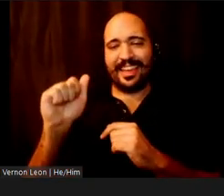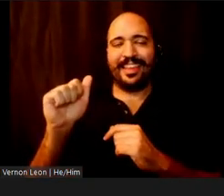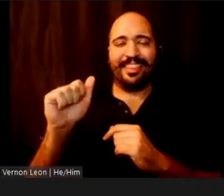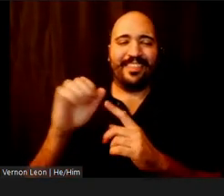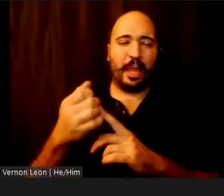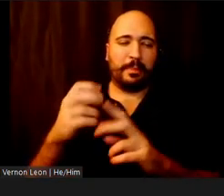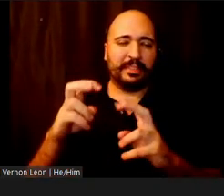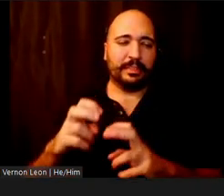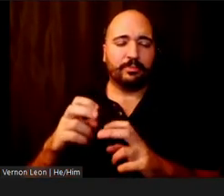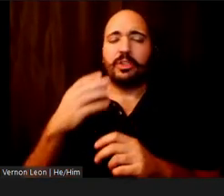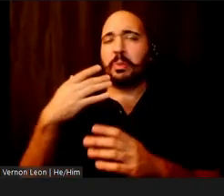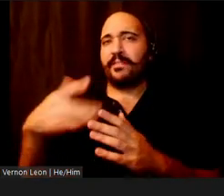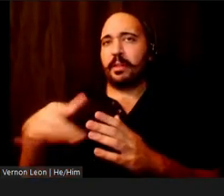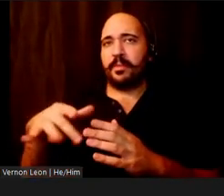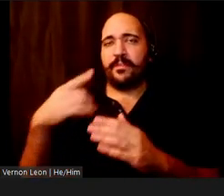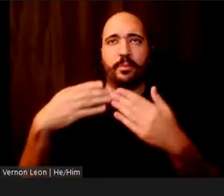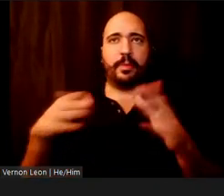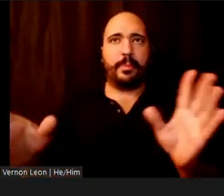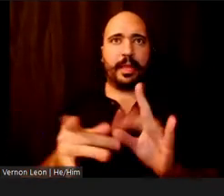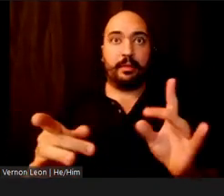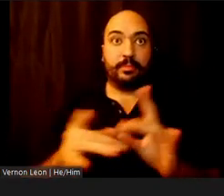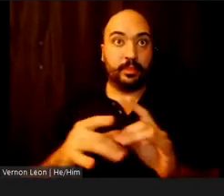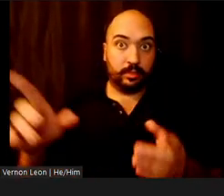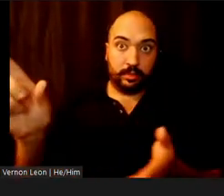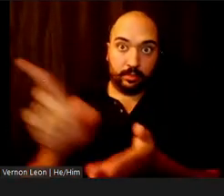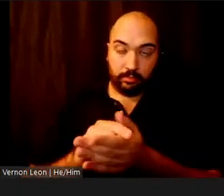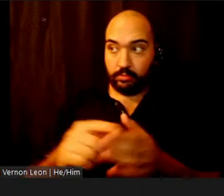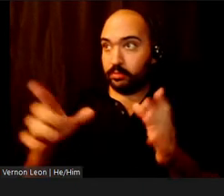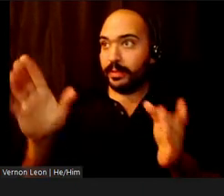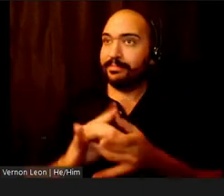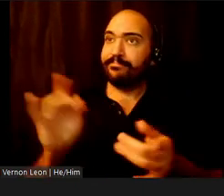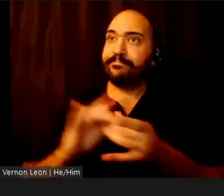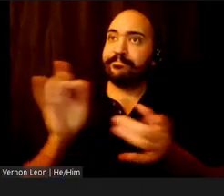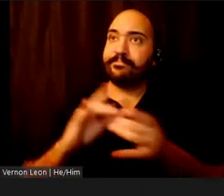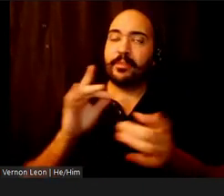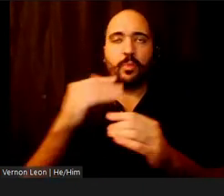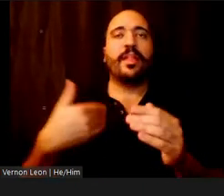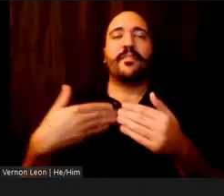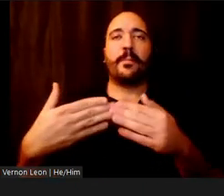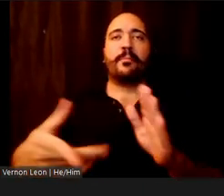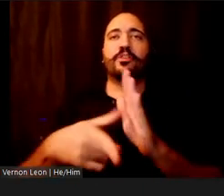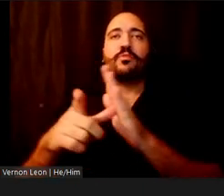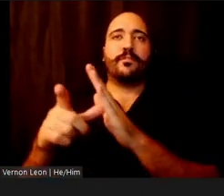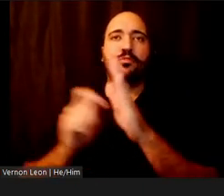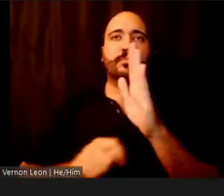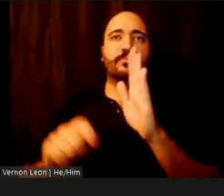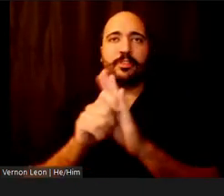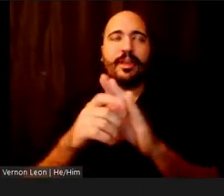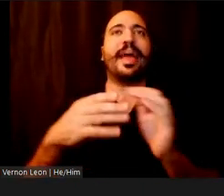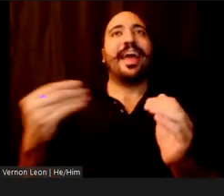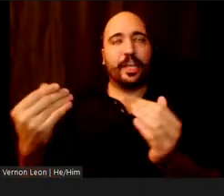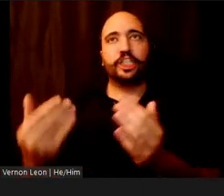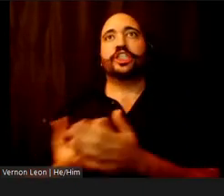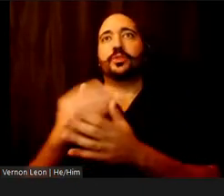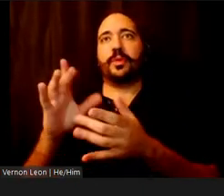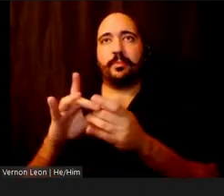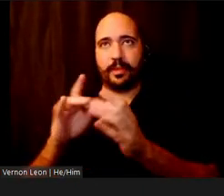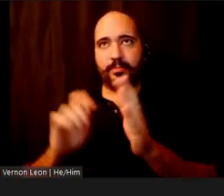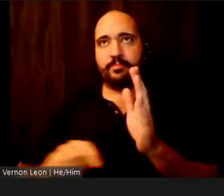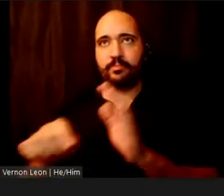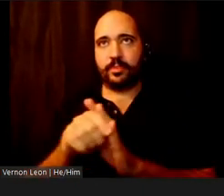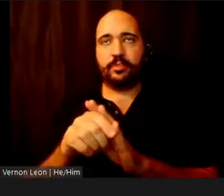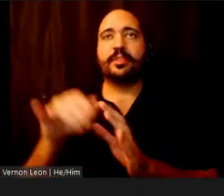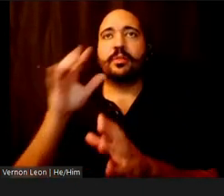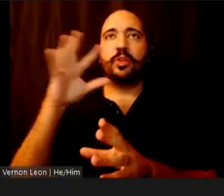Once the document is made available for public comment, there will be a public review period and a new comment period. That period will also